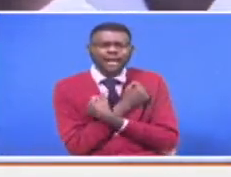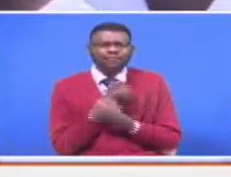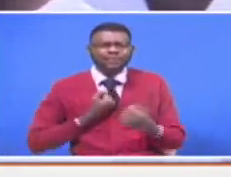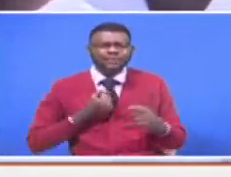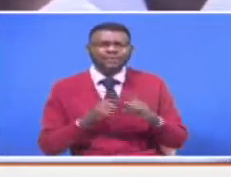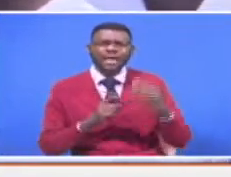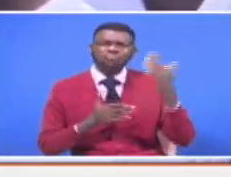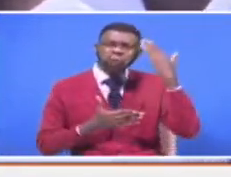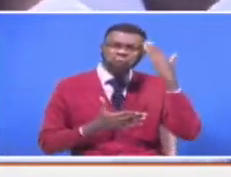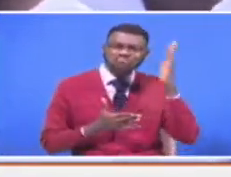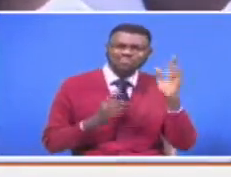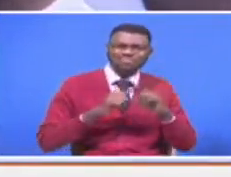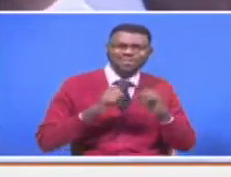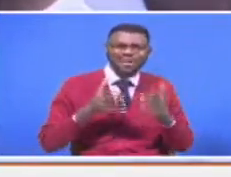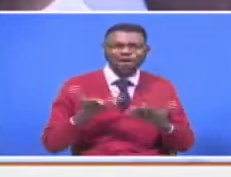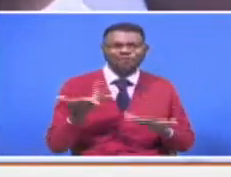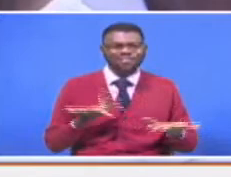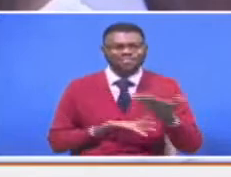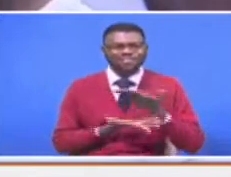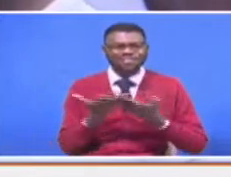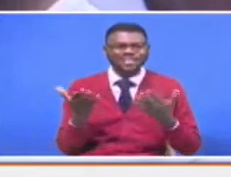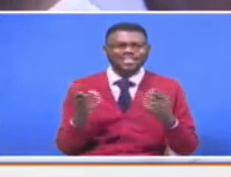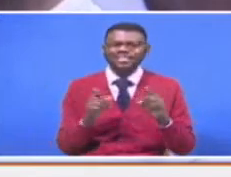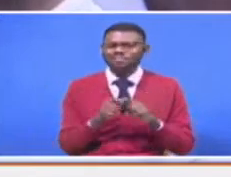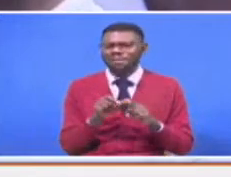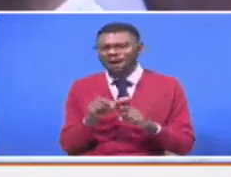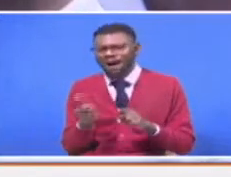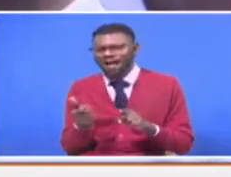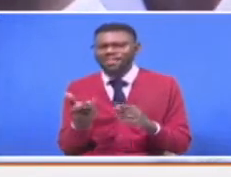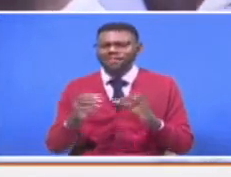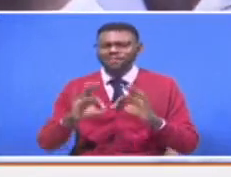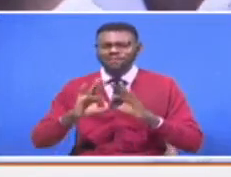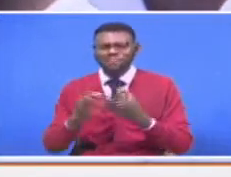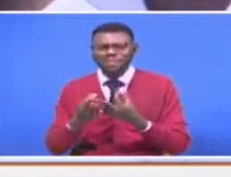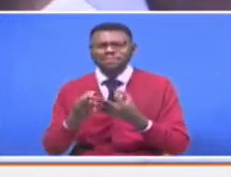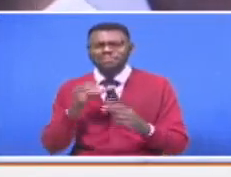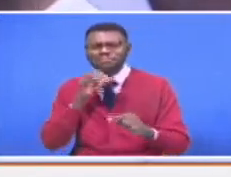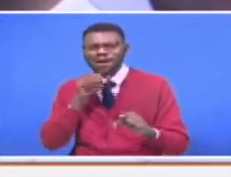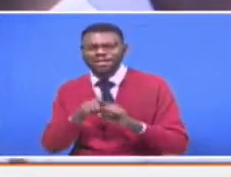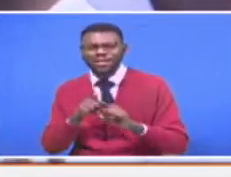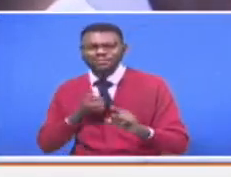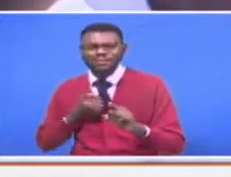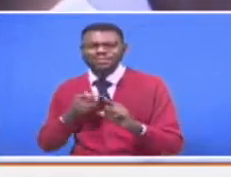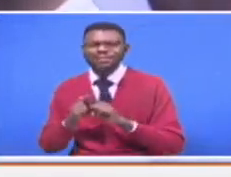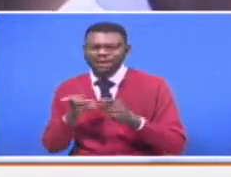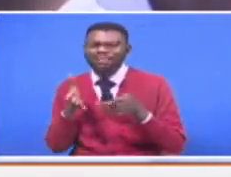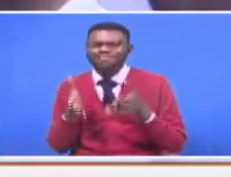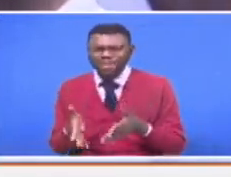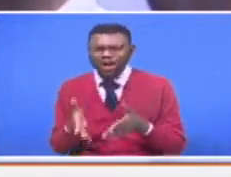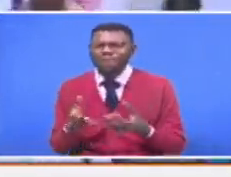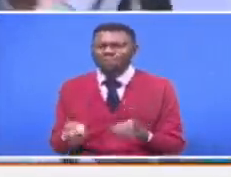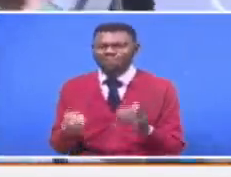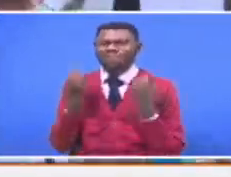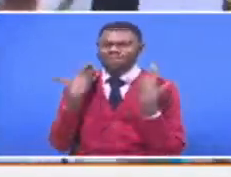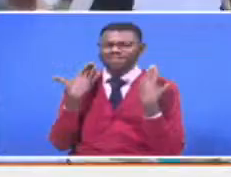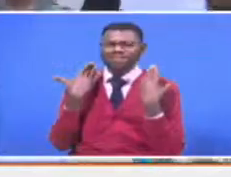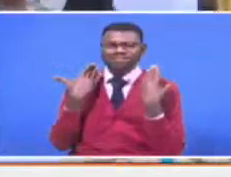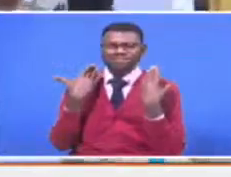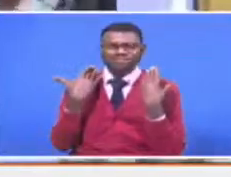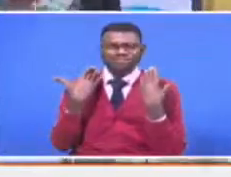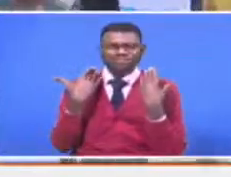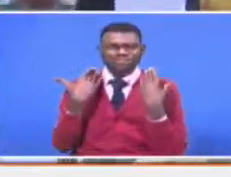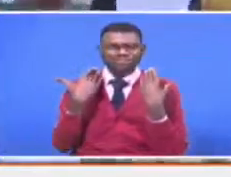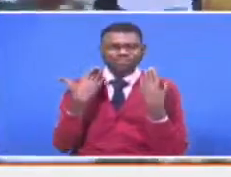sema kuinteract na yeye na au my younger siblings yenye ni ladies, imenifanya nikajua things zenye ni girlish sana. To